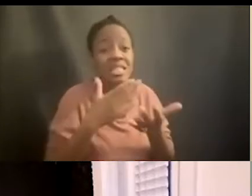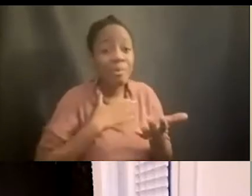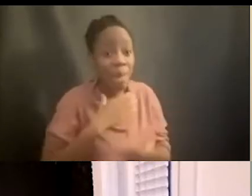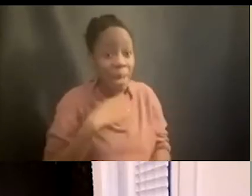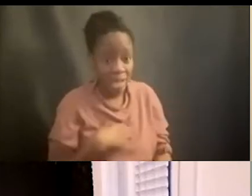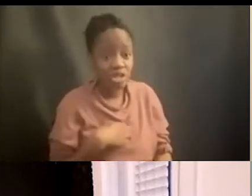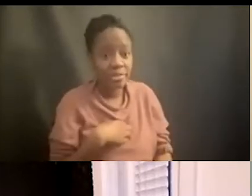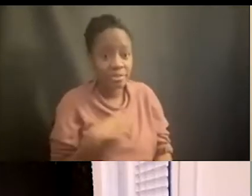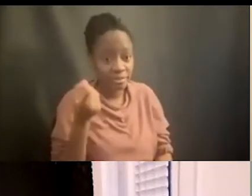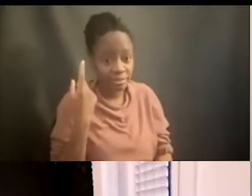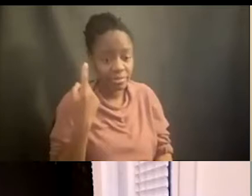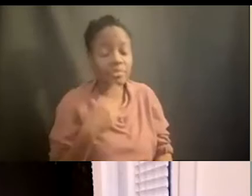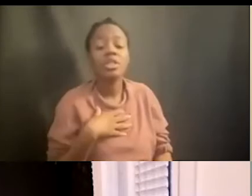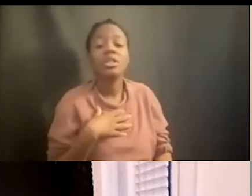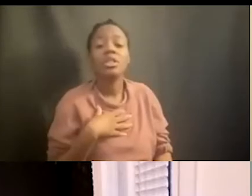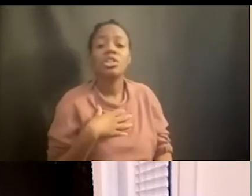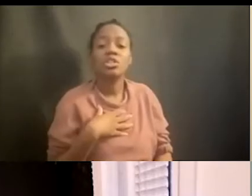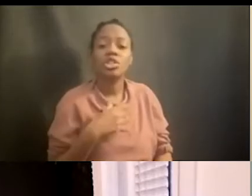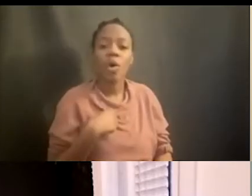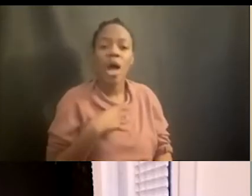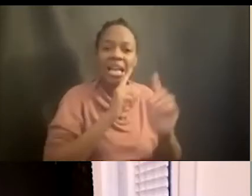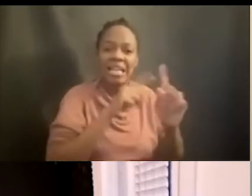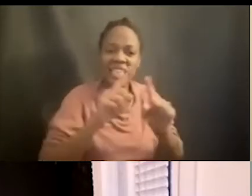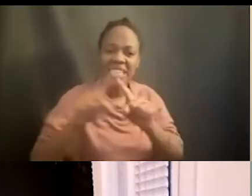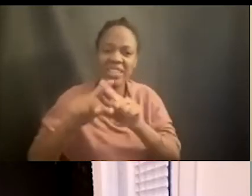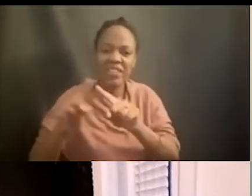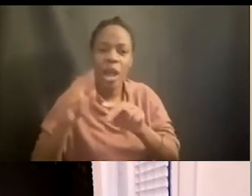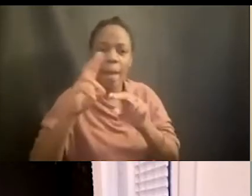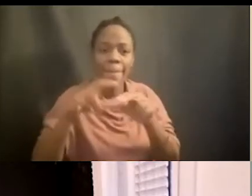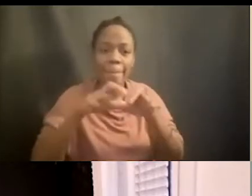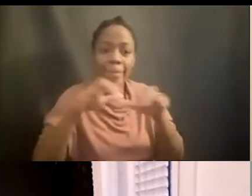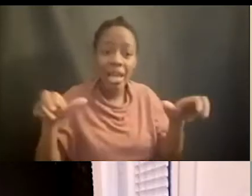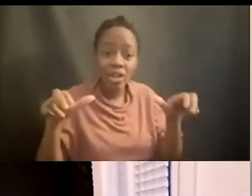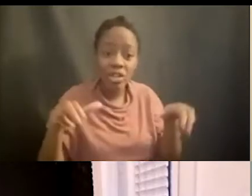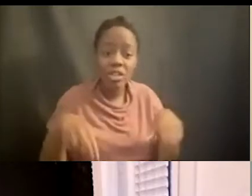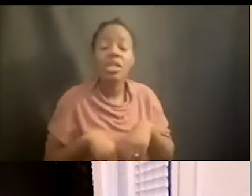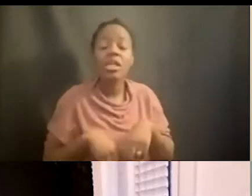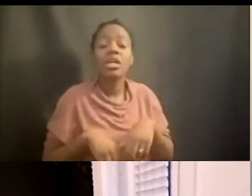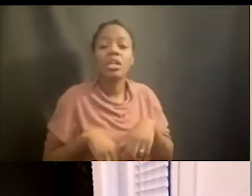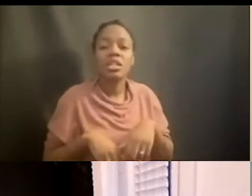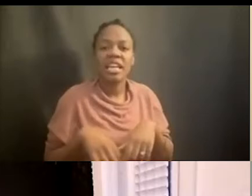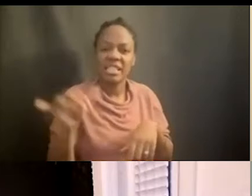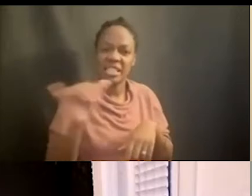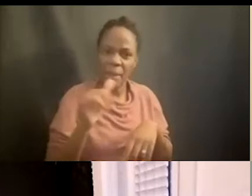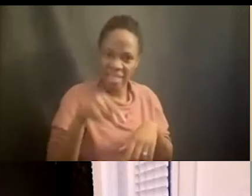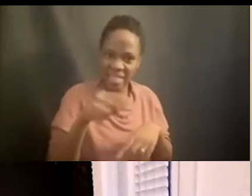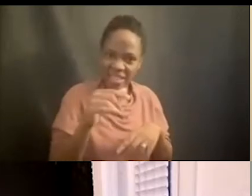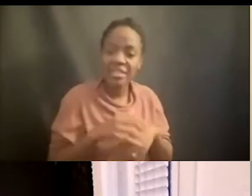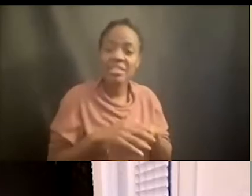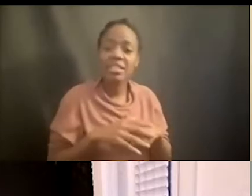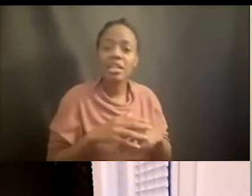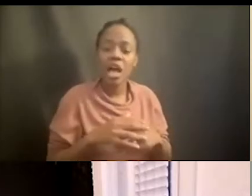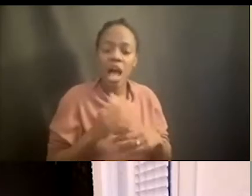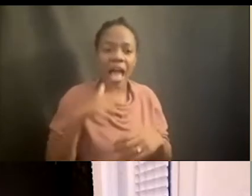really when I attend different panels like similar to this, and I just hear other people who come